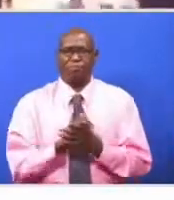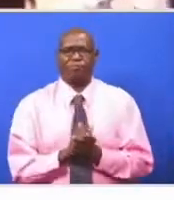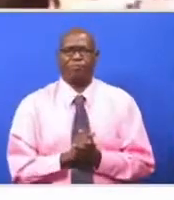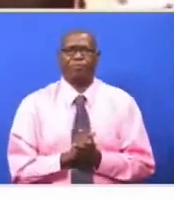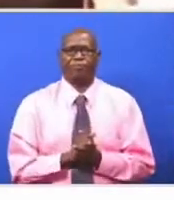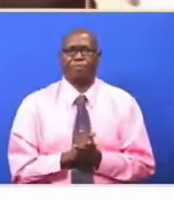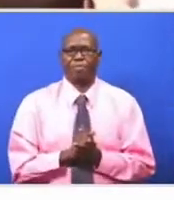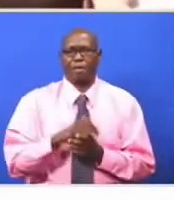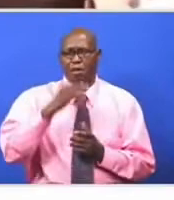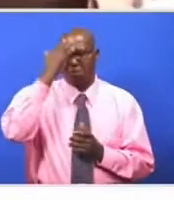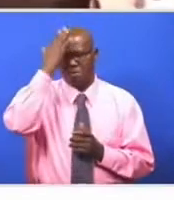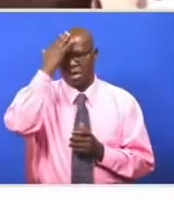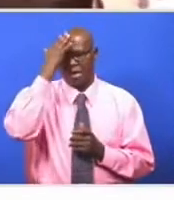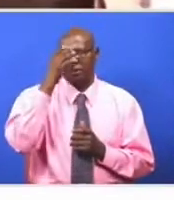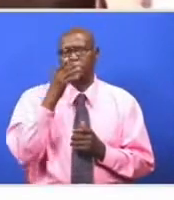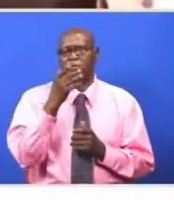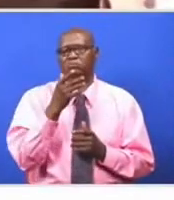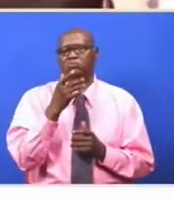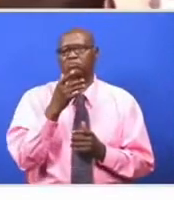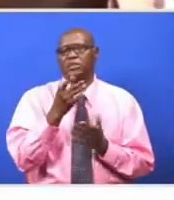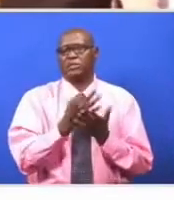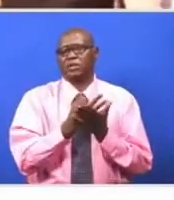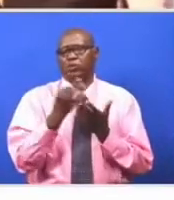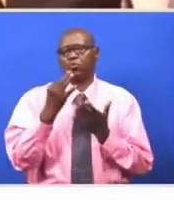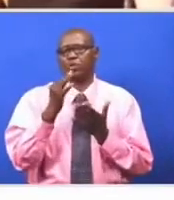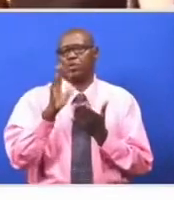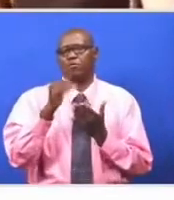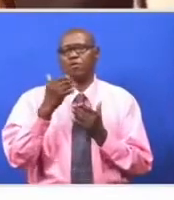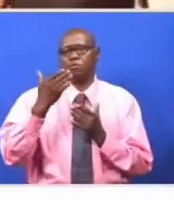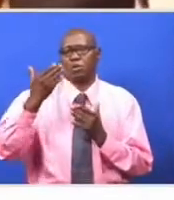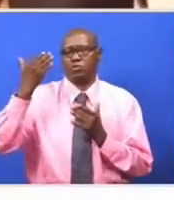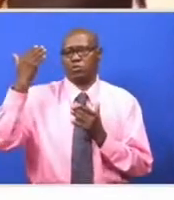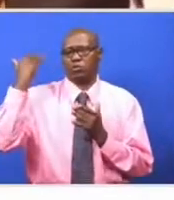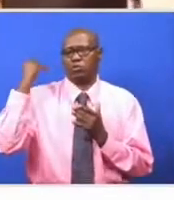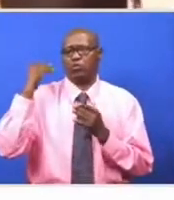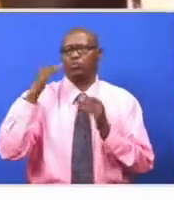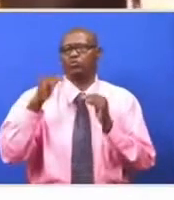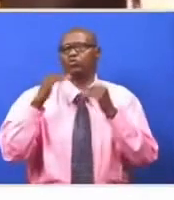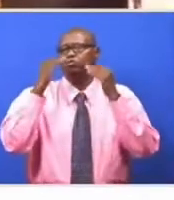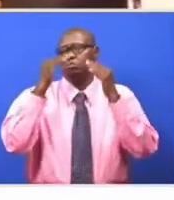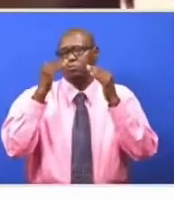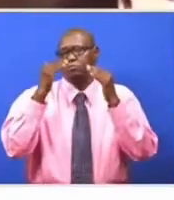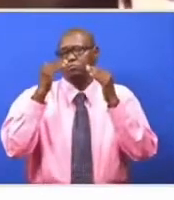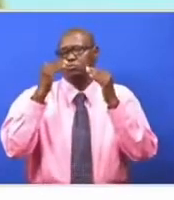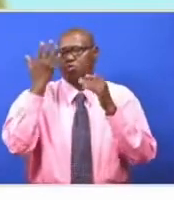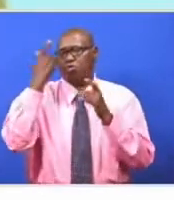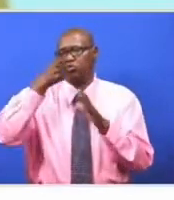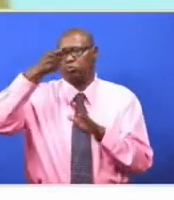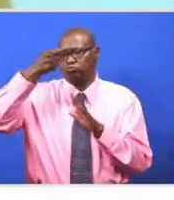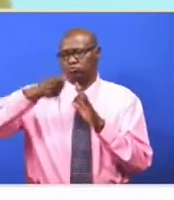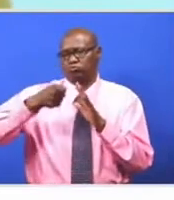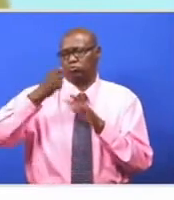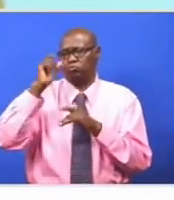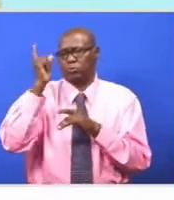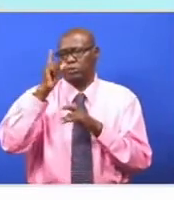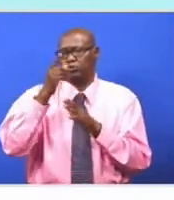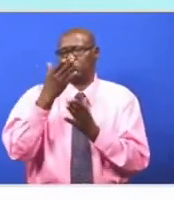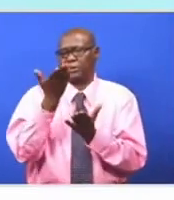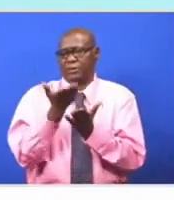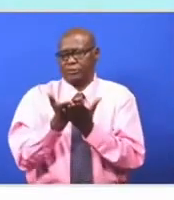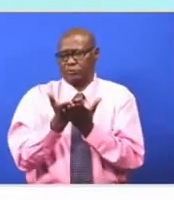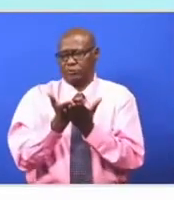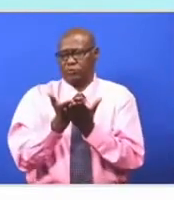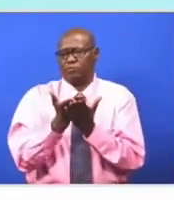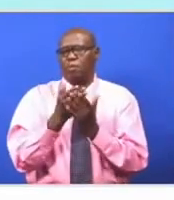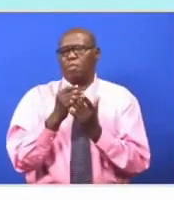marked 3 weeks since the Supreme Court of Kenya rendered its judgment on the presidential petition. The Kenyan National Commission